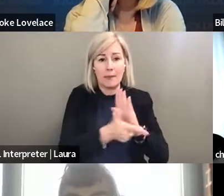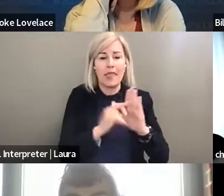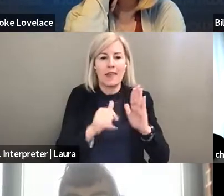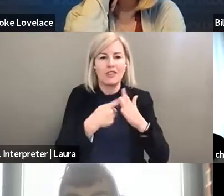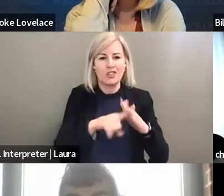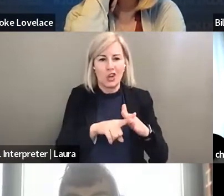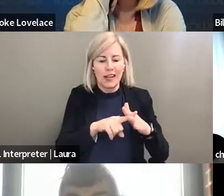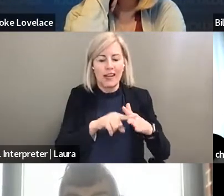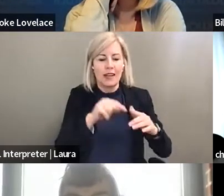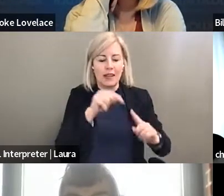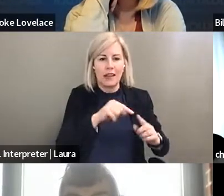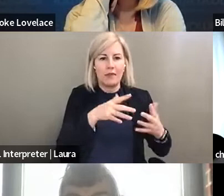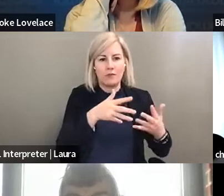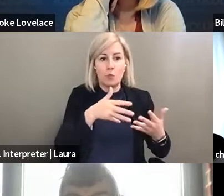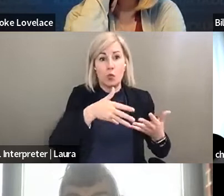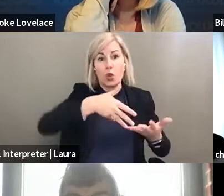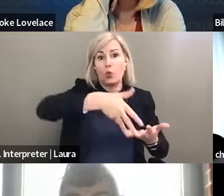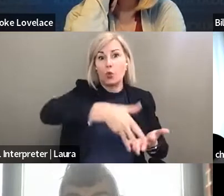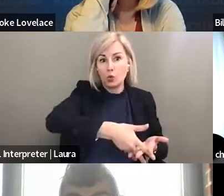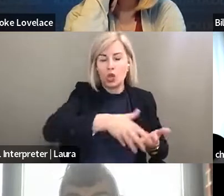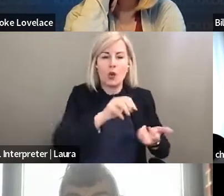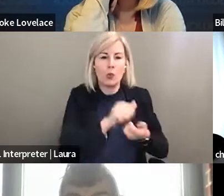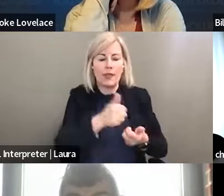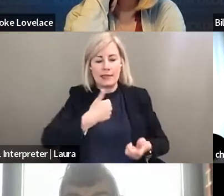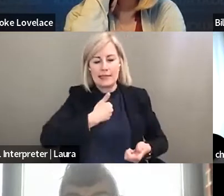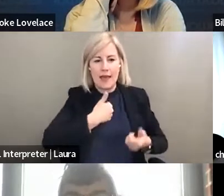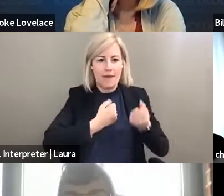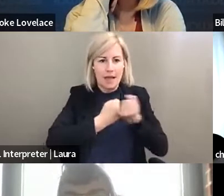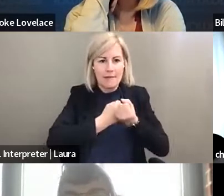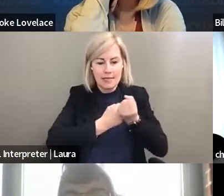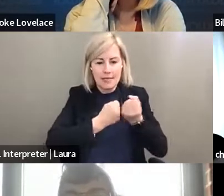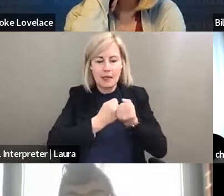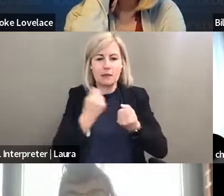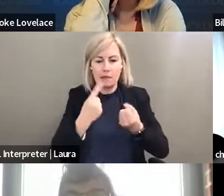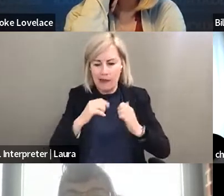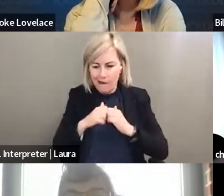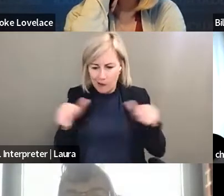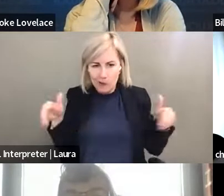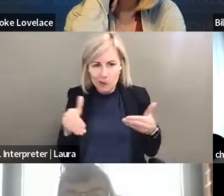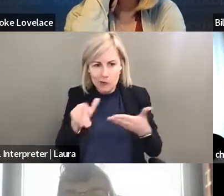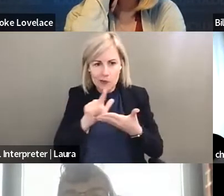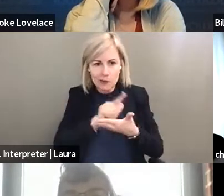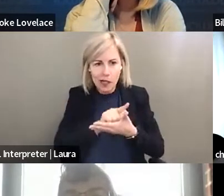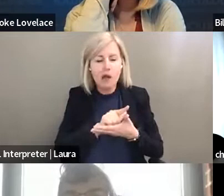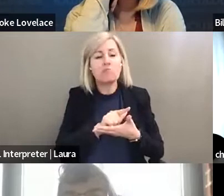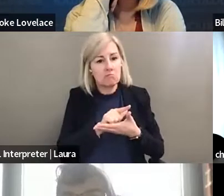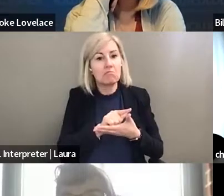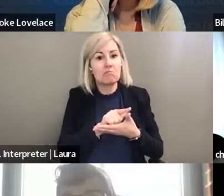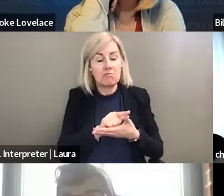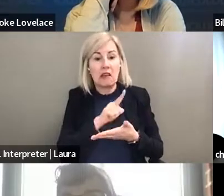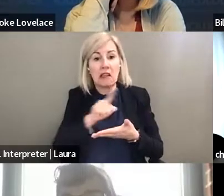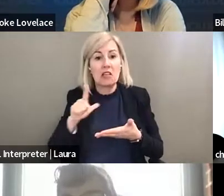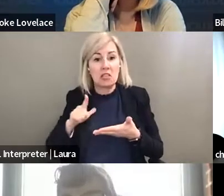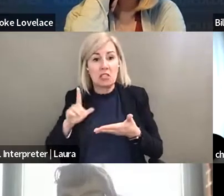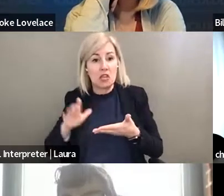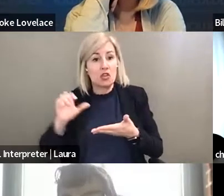of self-advocacy. Somebody with just like we've talked before, how do you introduce a law? A legislator certainly does that,